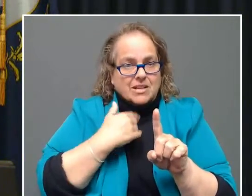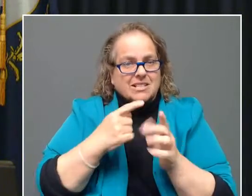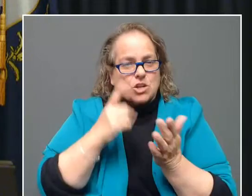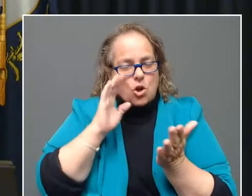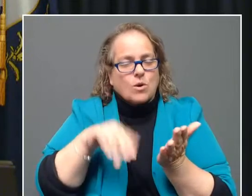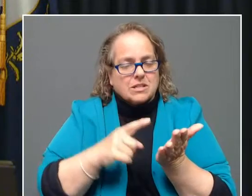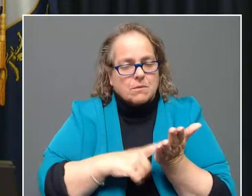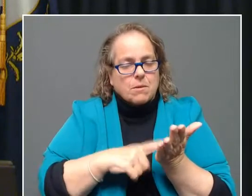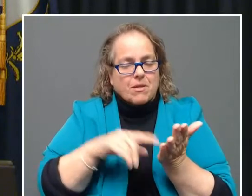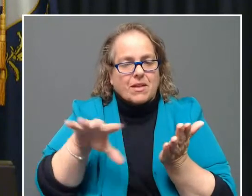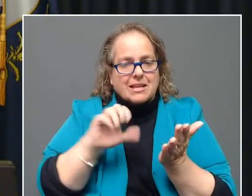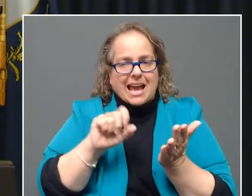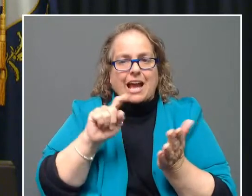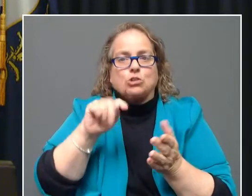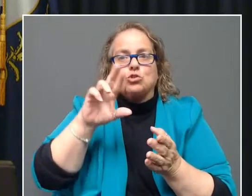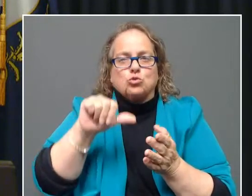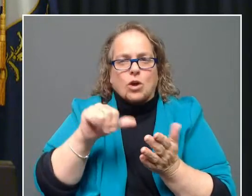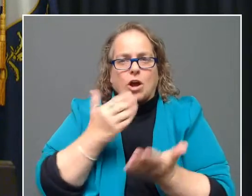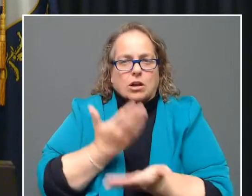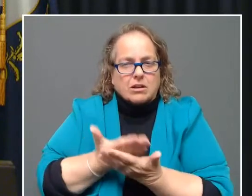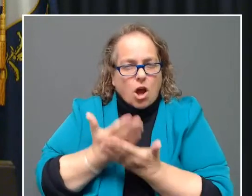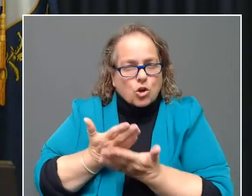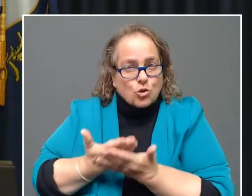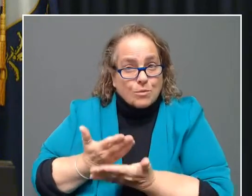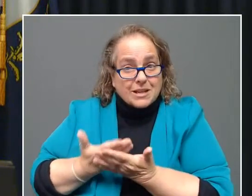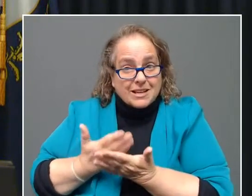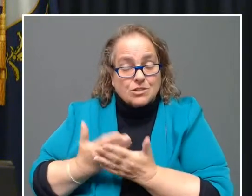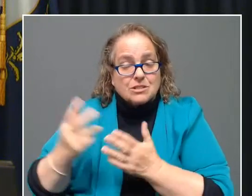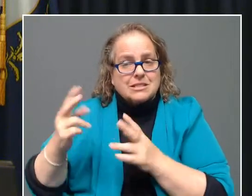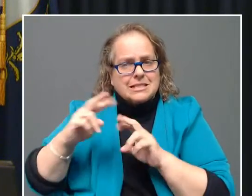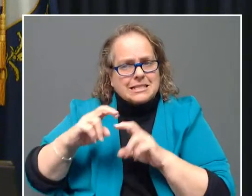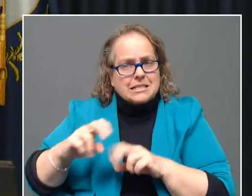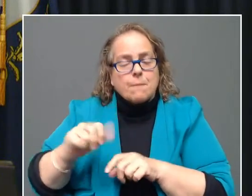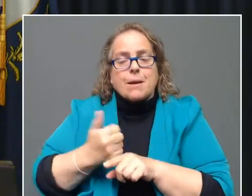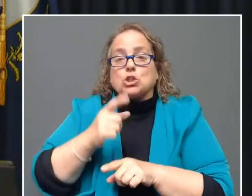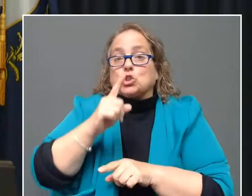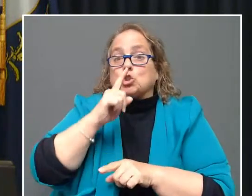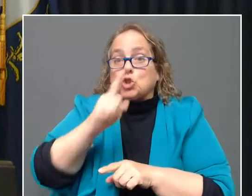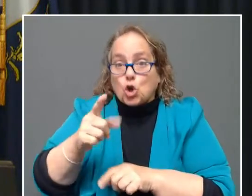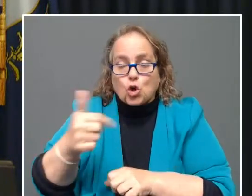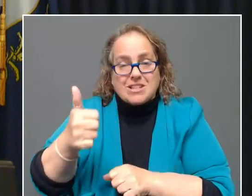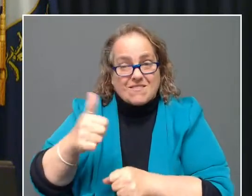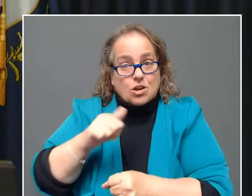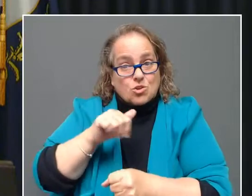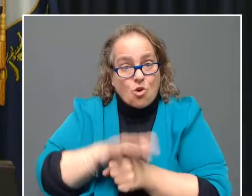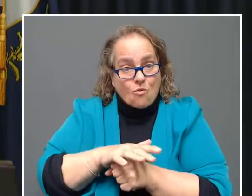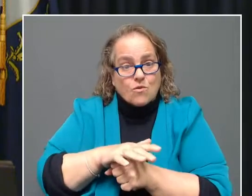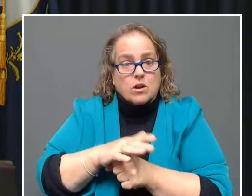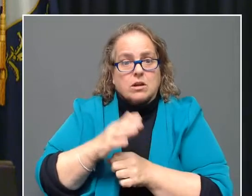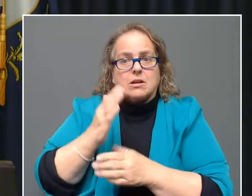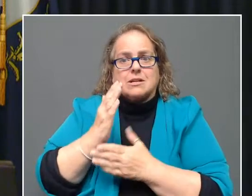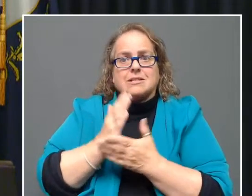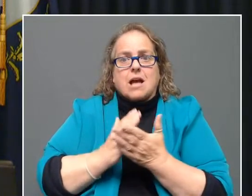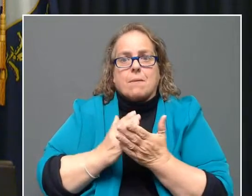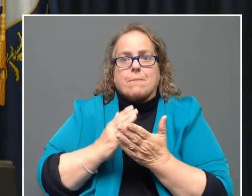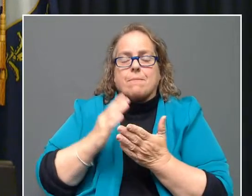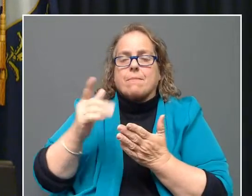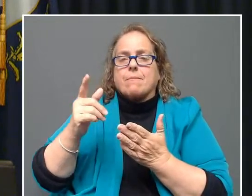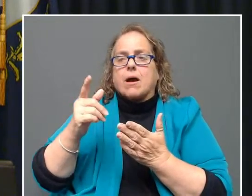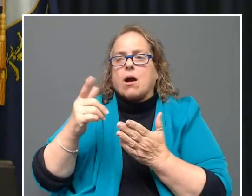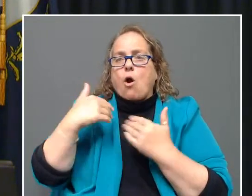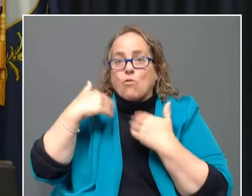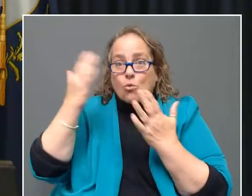extra documentation. Sometimes overwhelmed regional EPIs and local health departments.